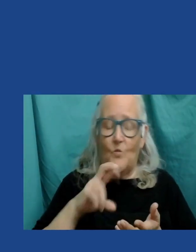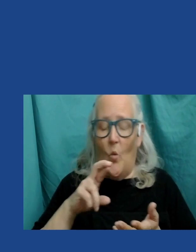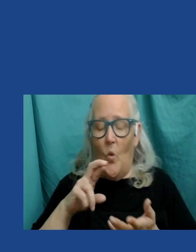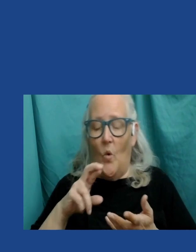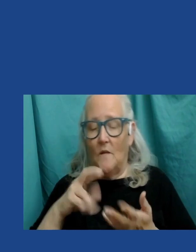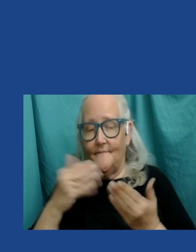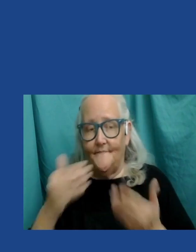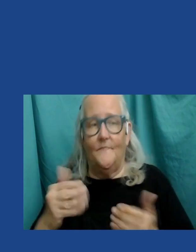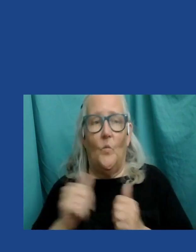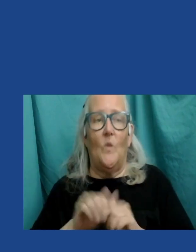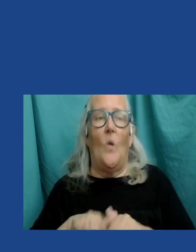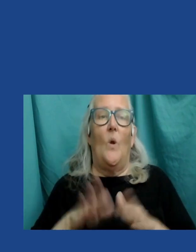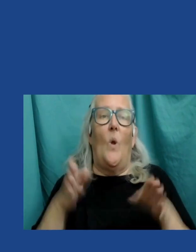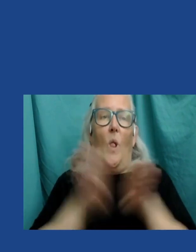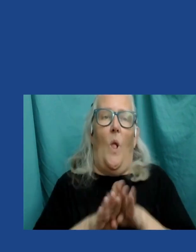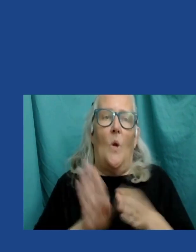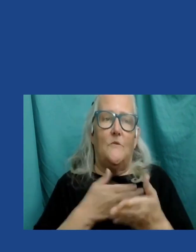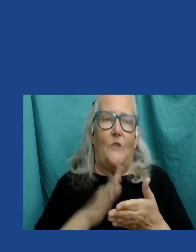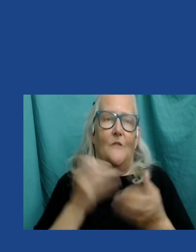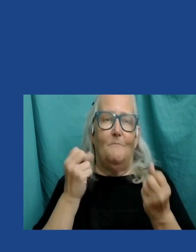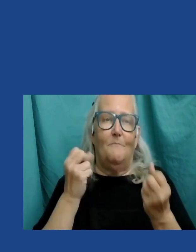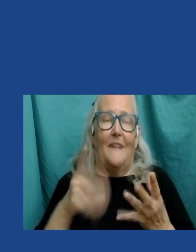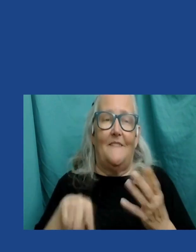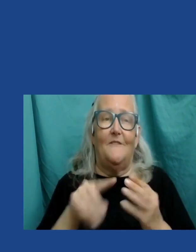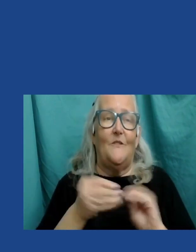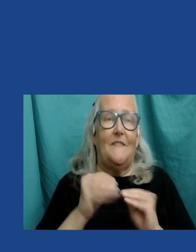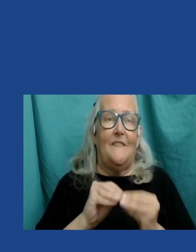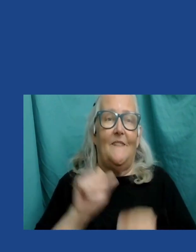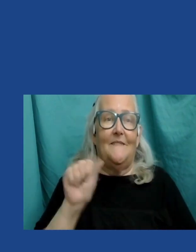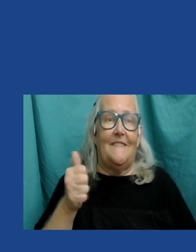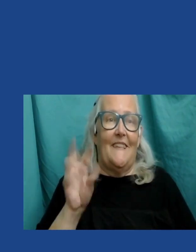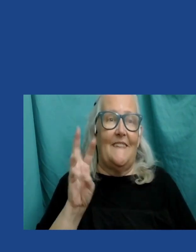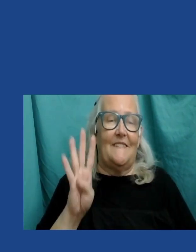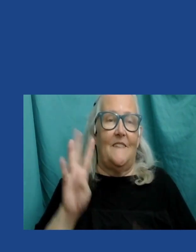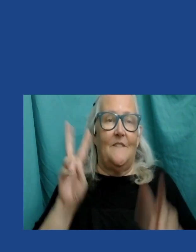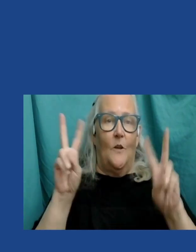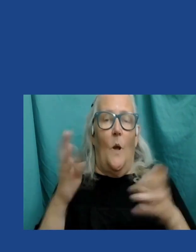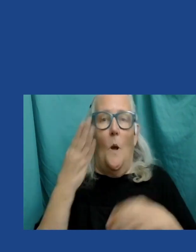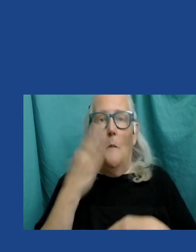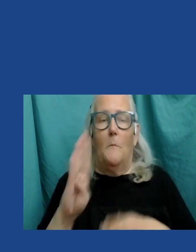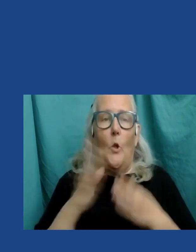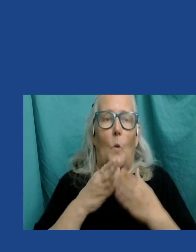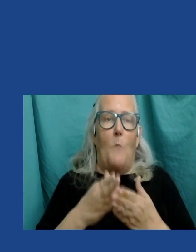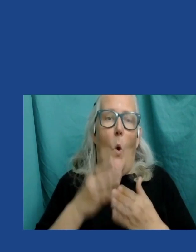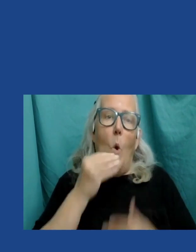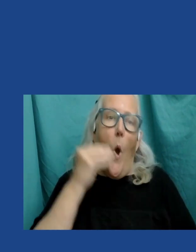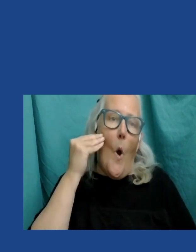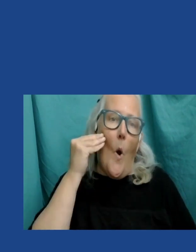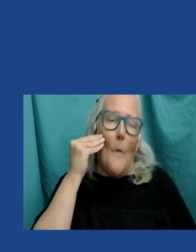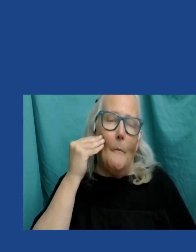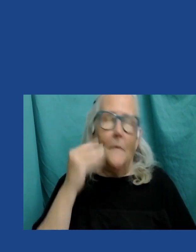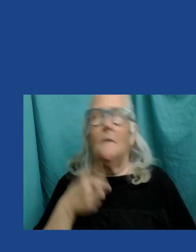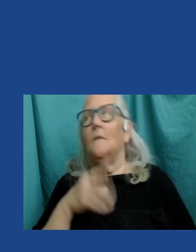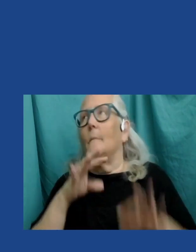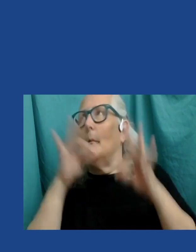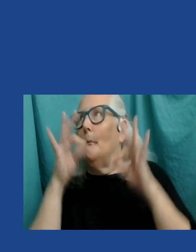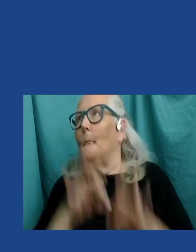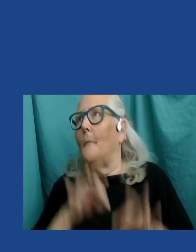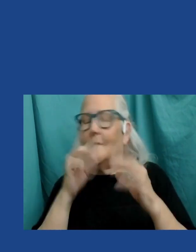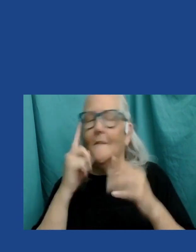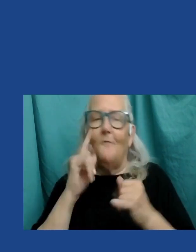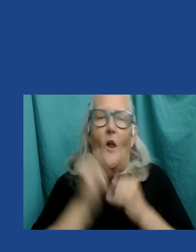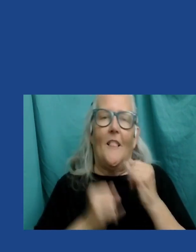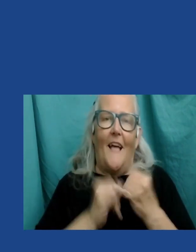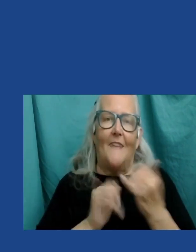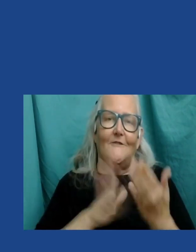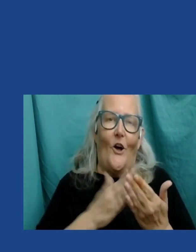many people's favorite hymn, number 1064, Blue Boat Home. Can't think of a better one to end a service about